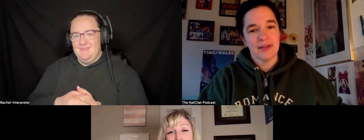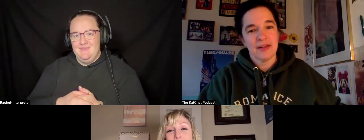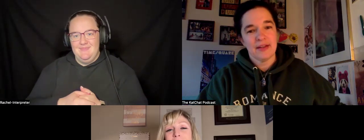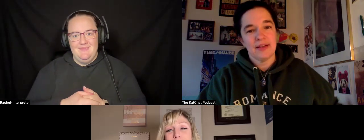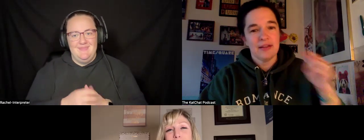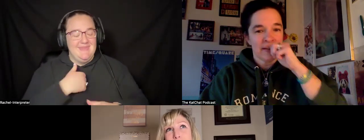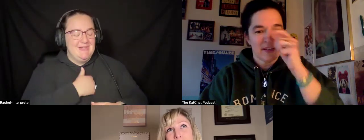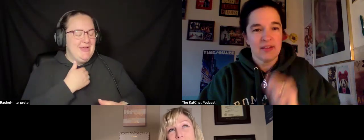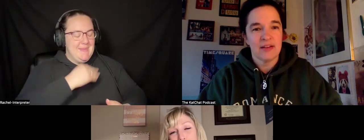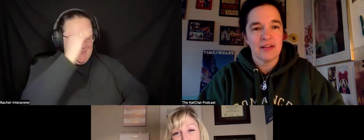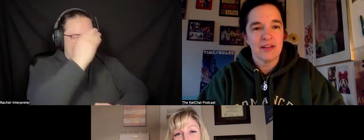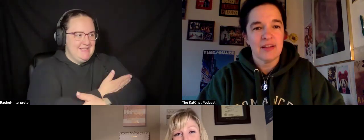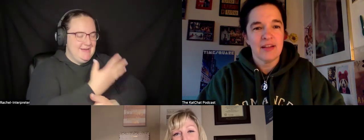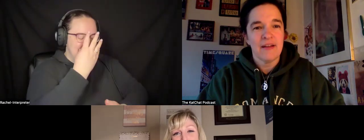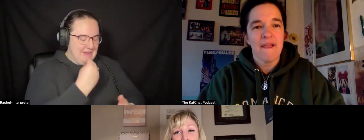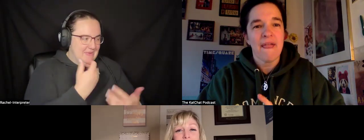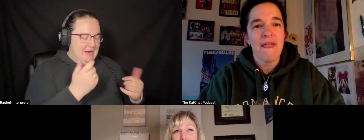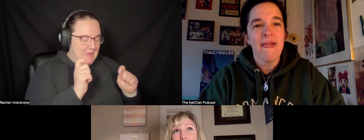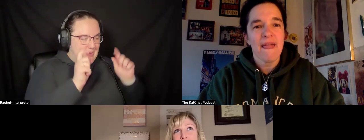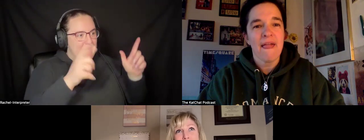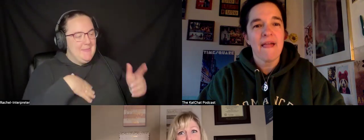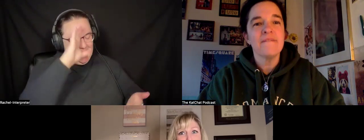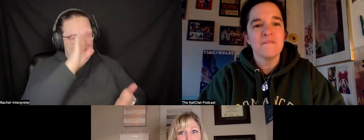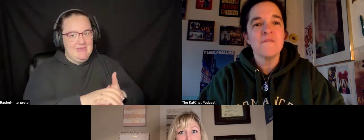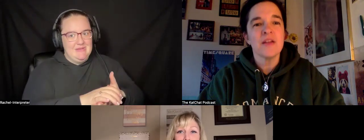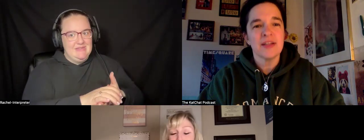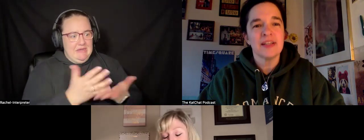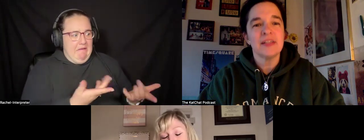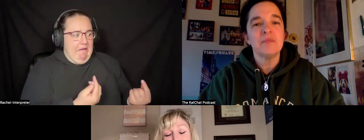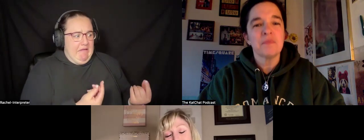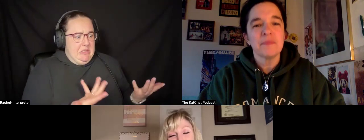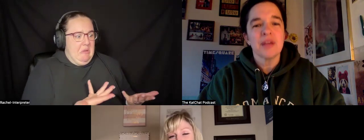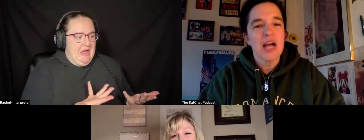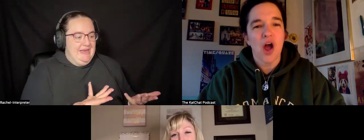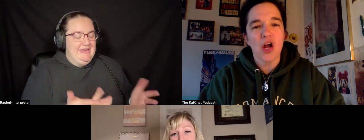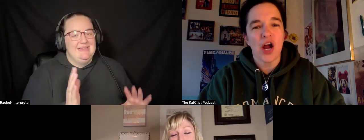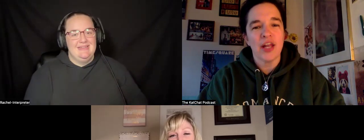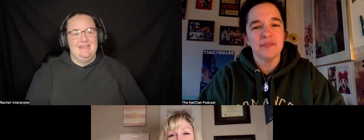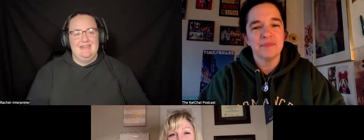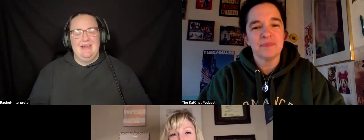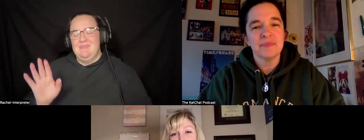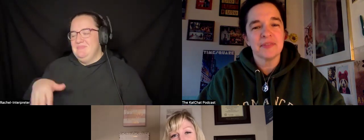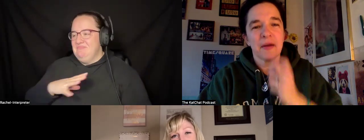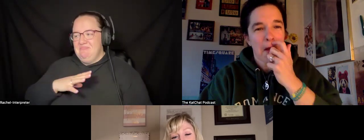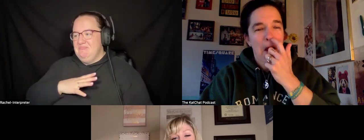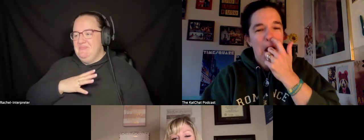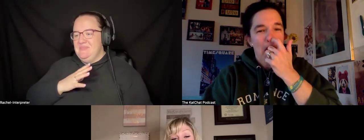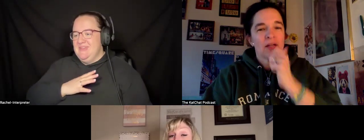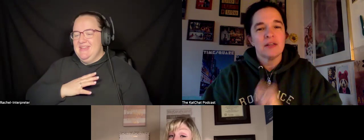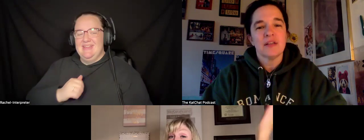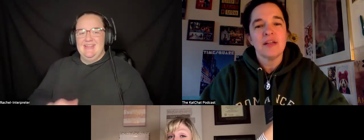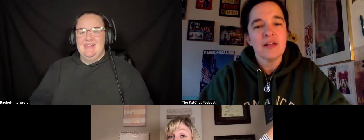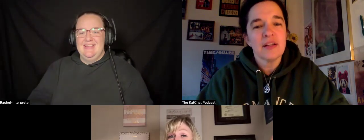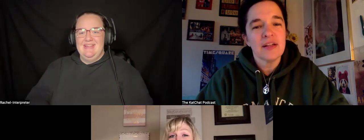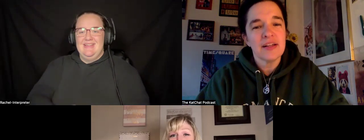Sorry, my son was napping and he woke up, so my husband was like, "What am I supposed to do?" But It's all good. it's all fine.